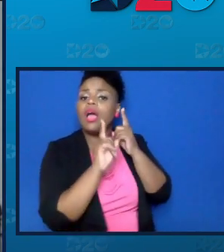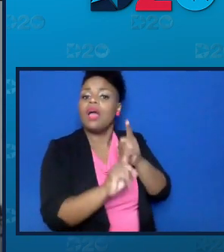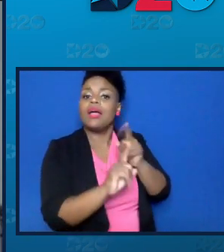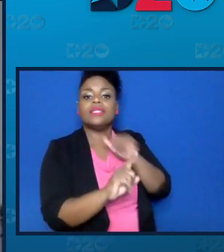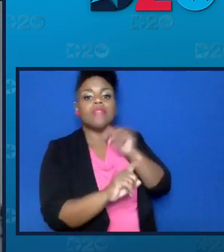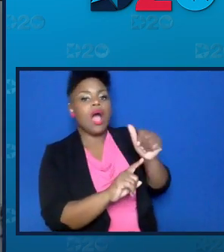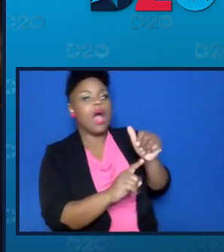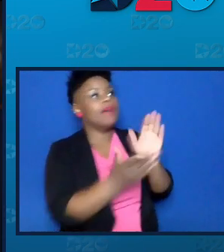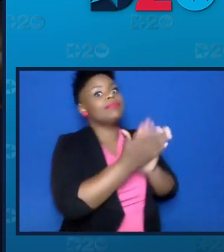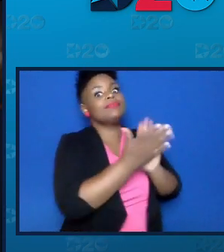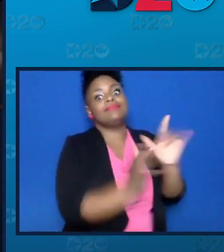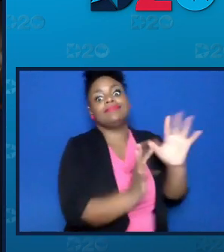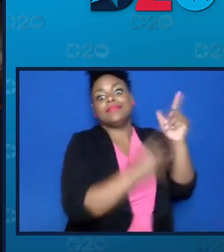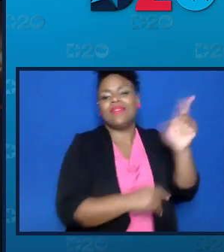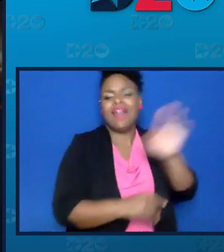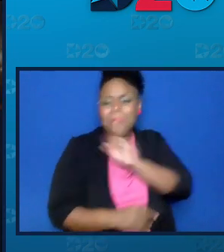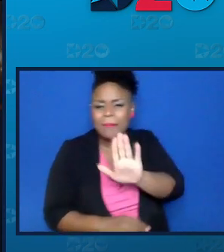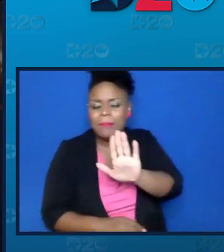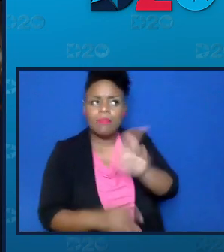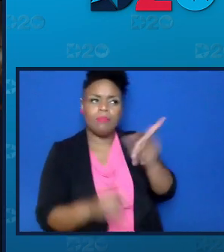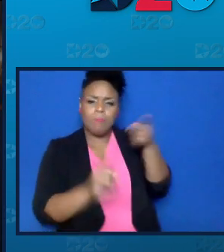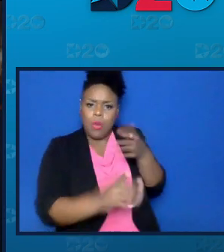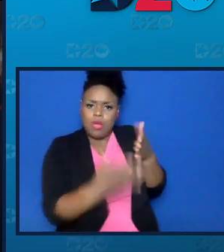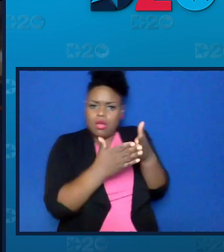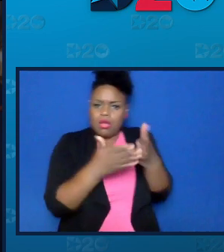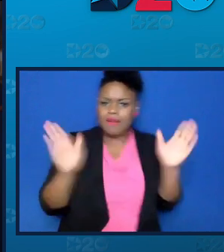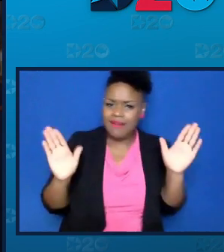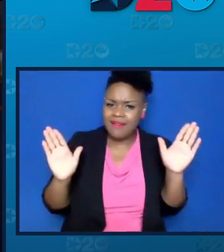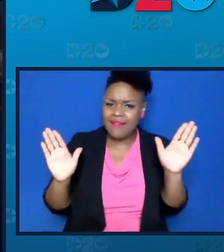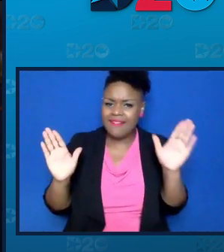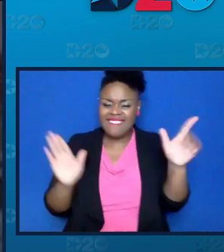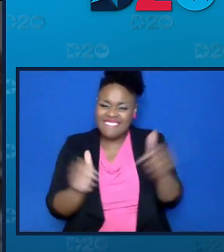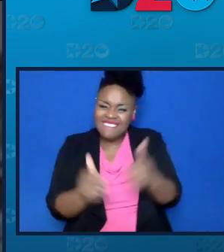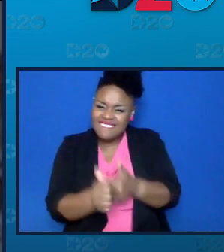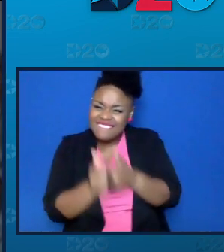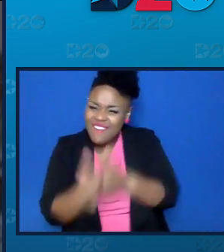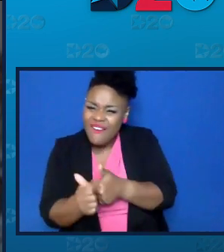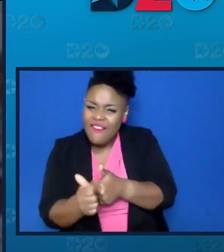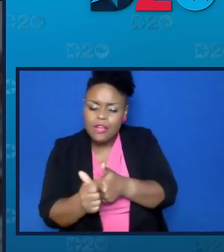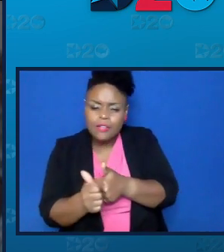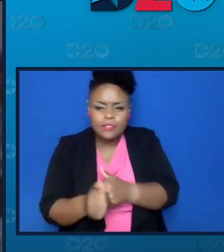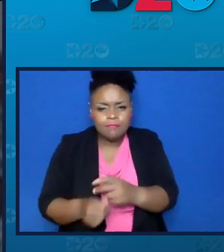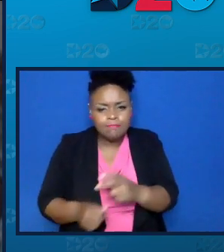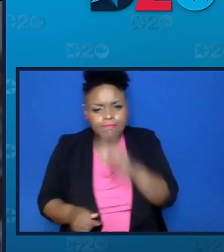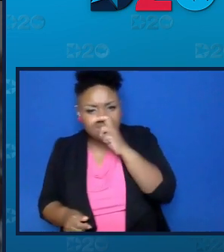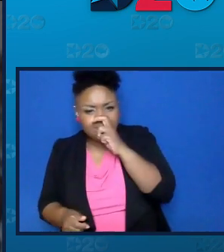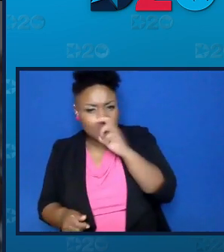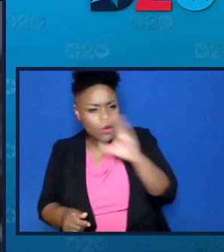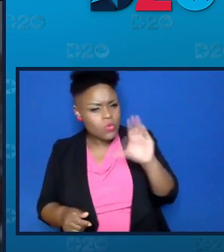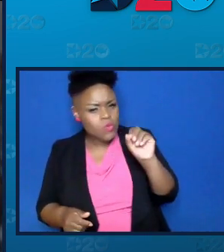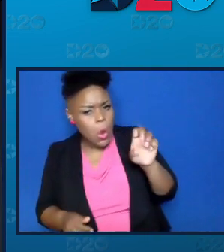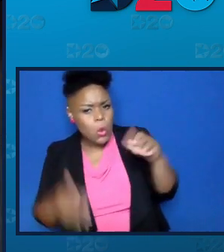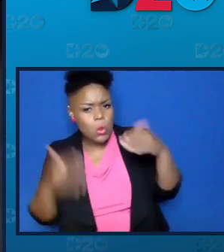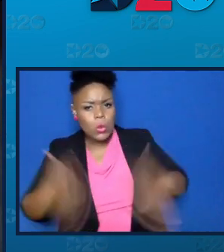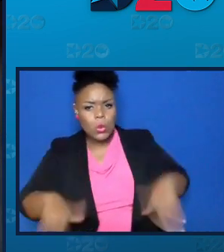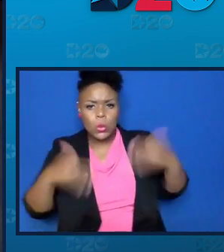knew Beau, you knew he lived by the strictest code of honor, duty, service, country.